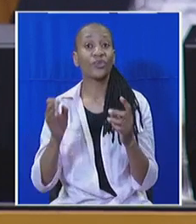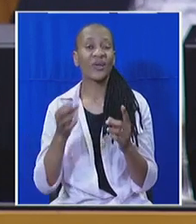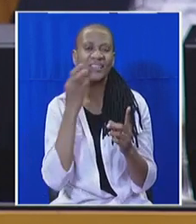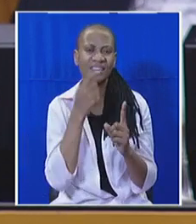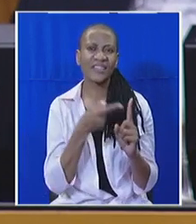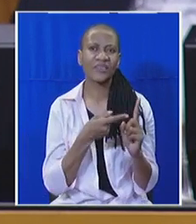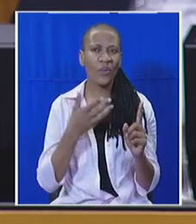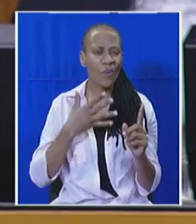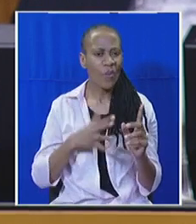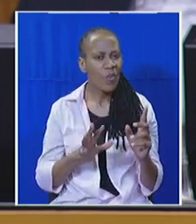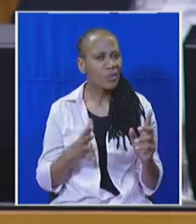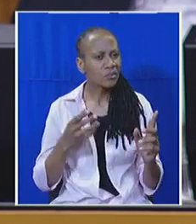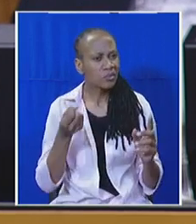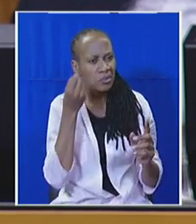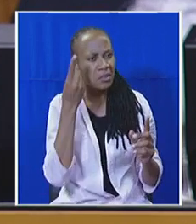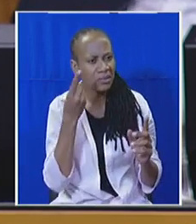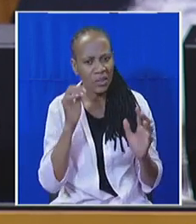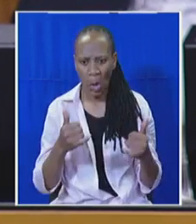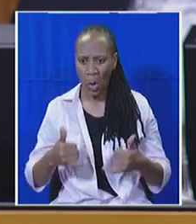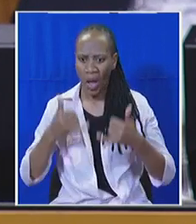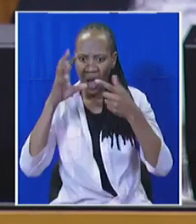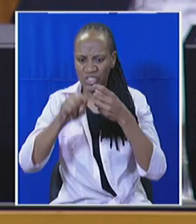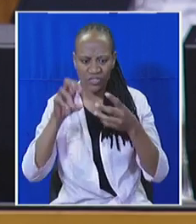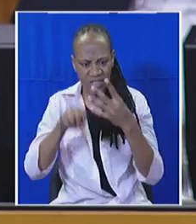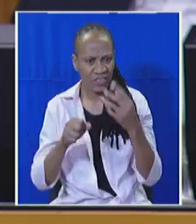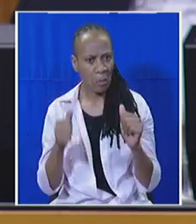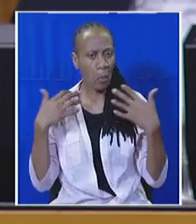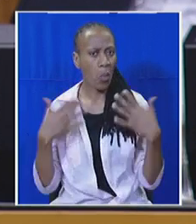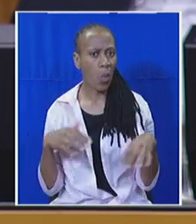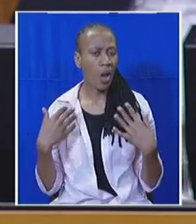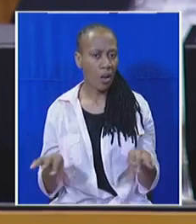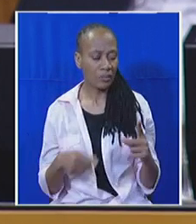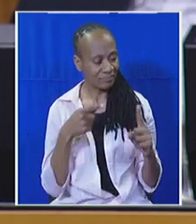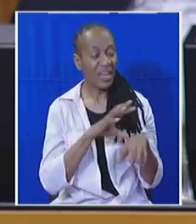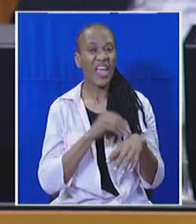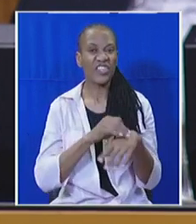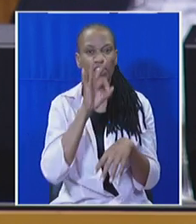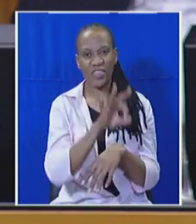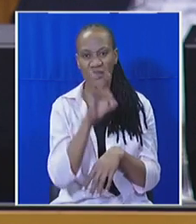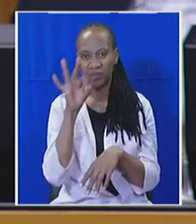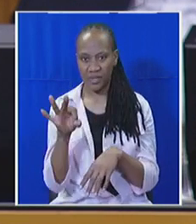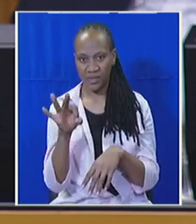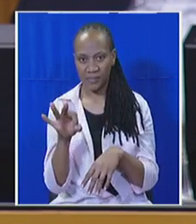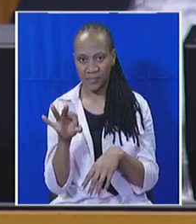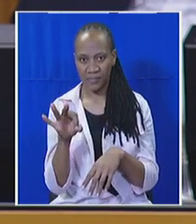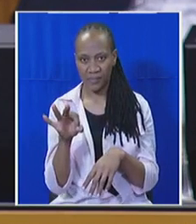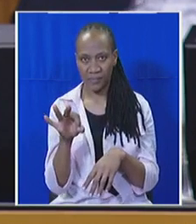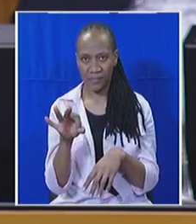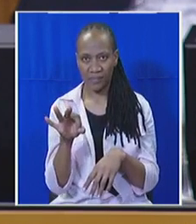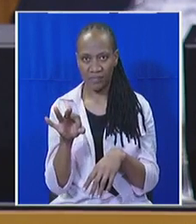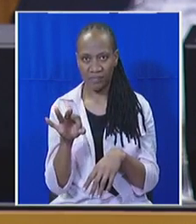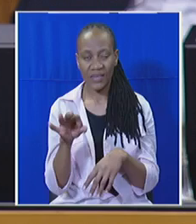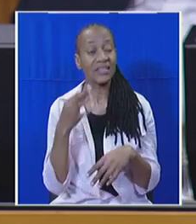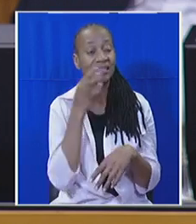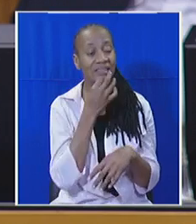wrap her head around her achievement. Recognizes that the 33-year-old said her journey into music began